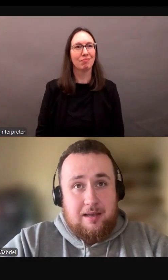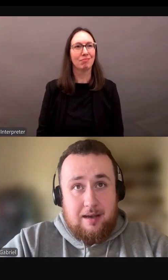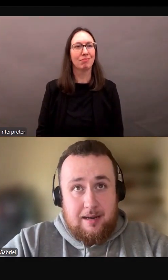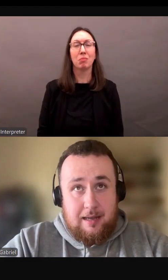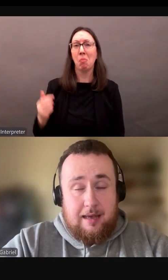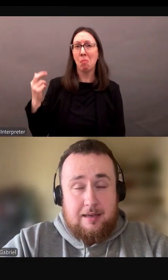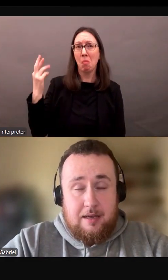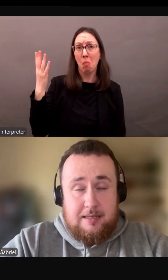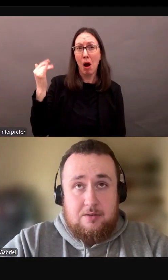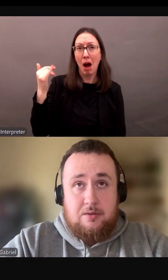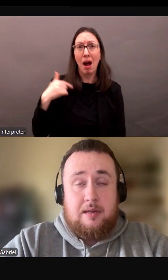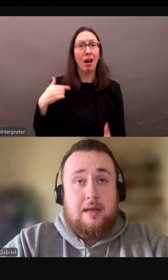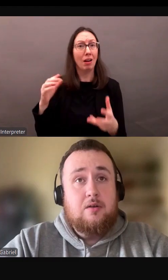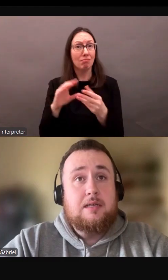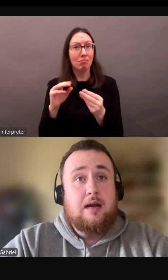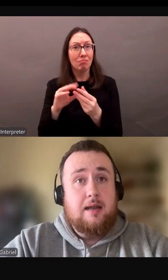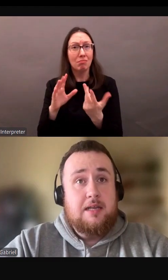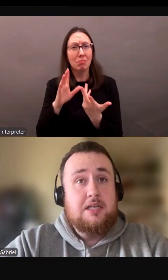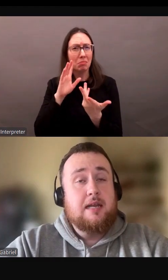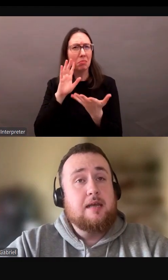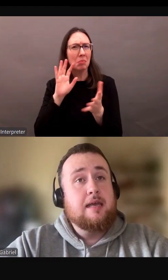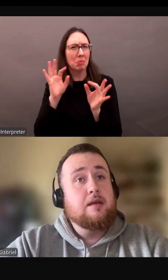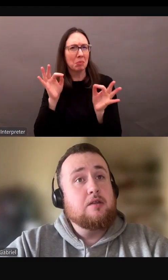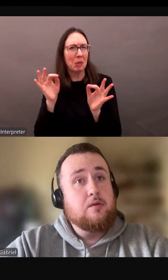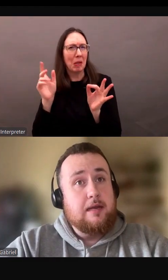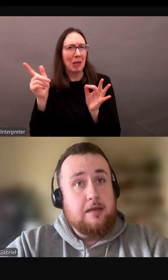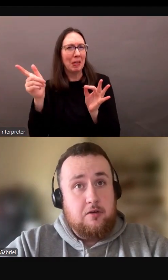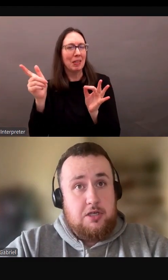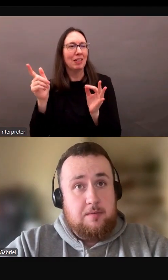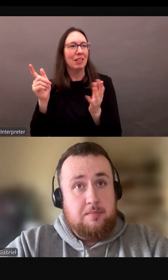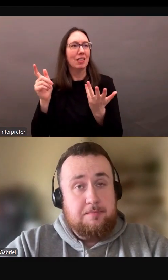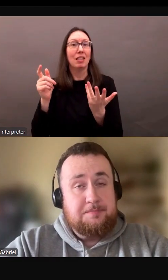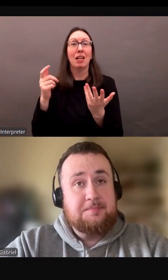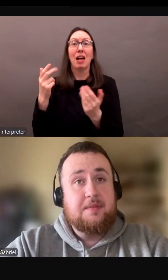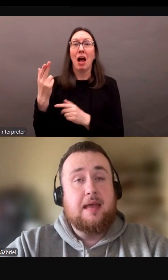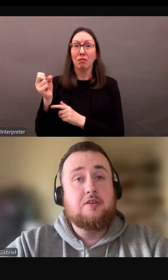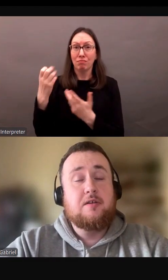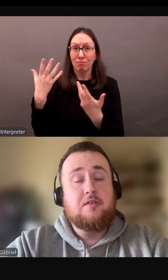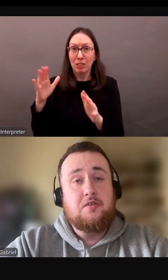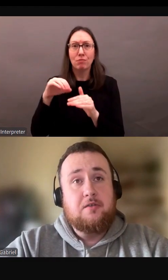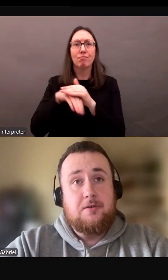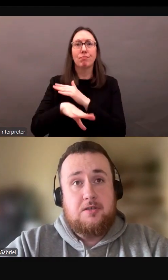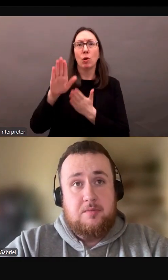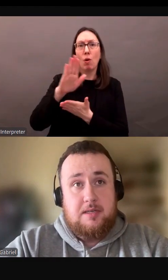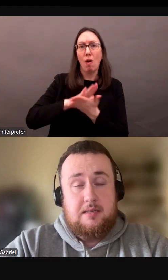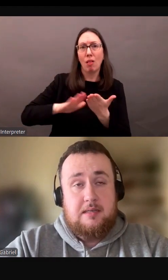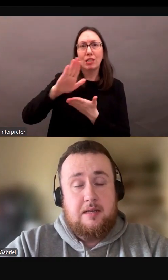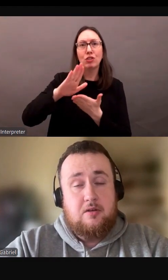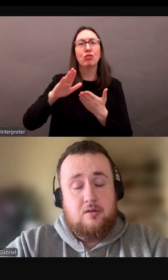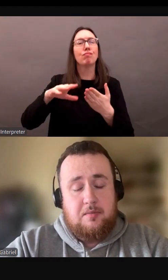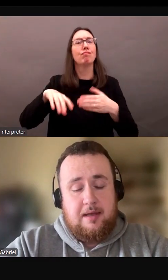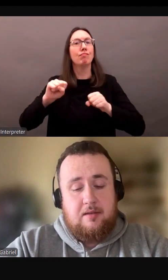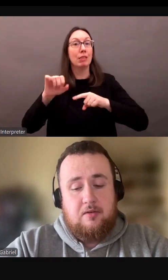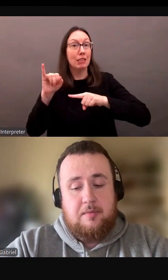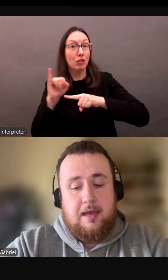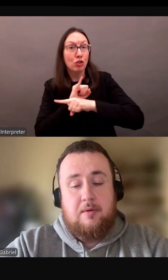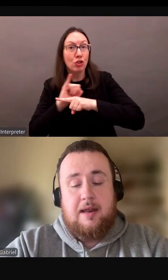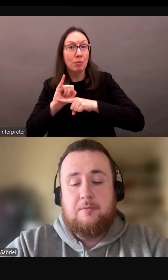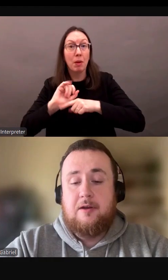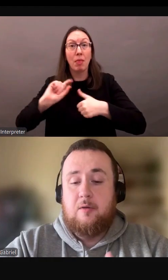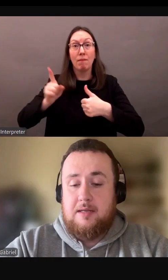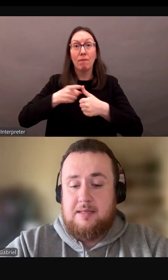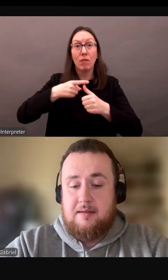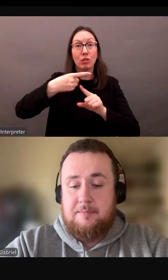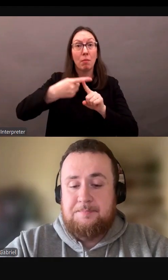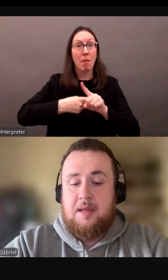graduate high school. I go to college and I do an internship. And during the very first month, they told me to make